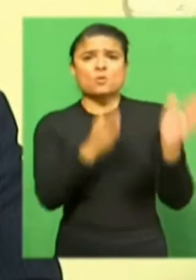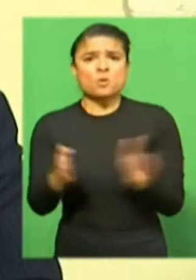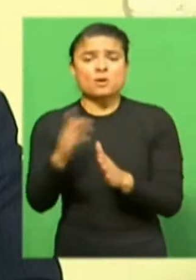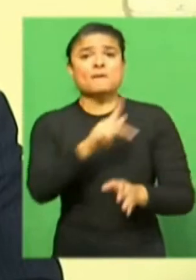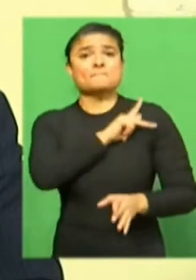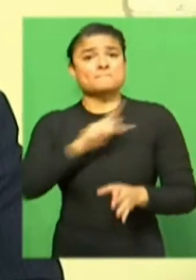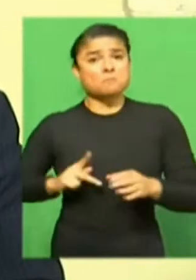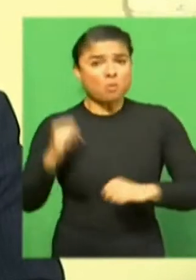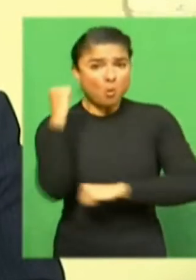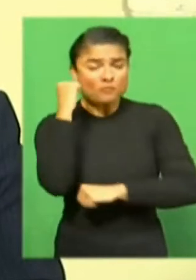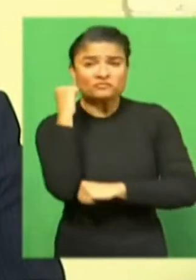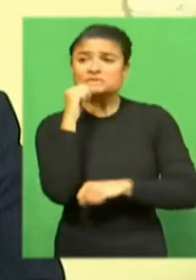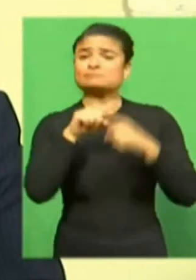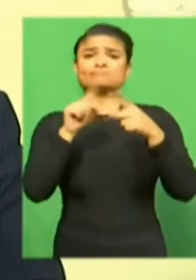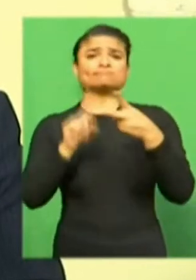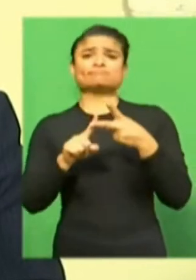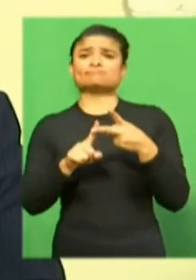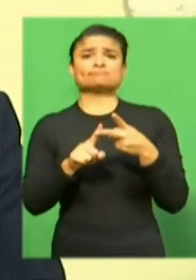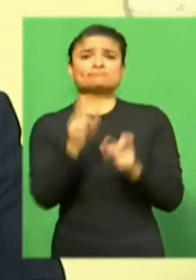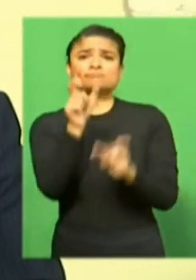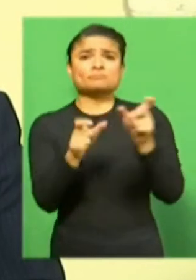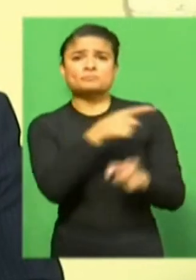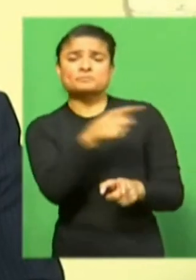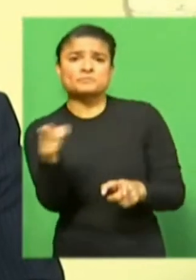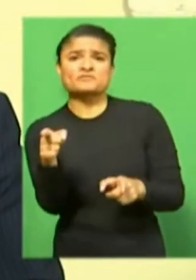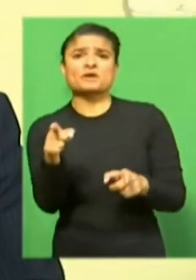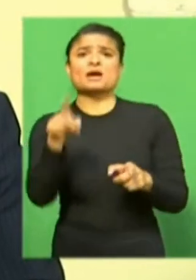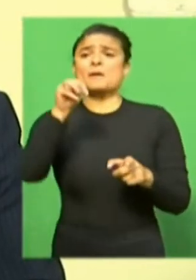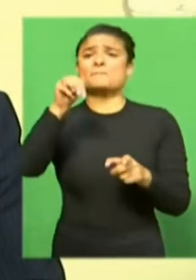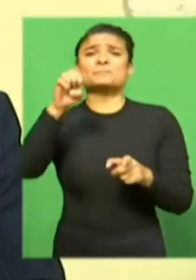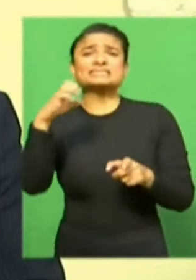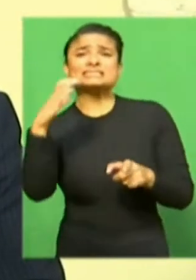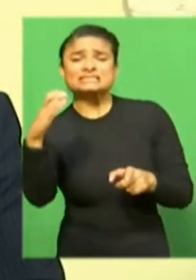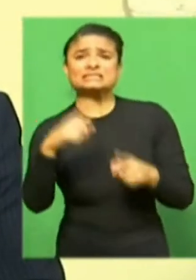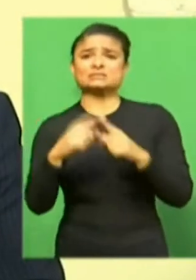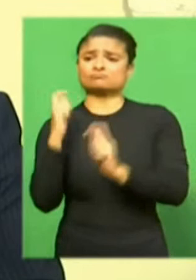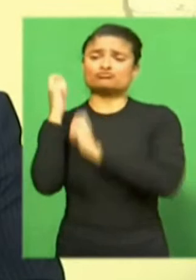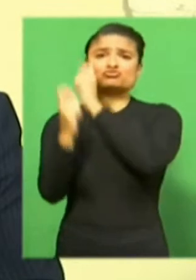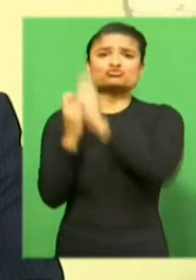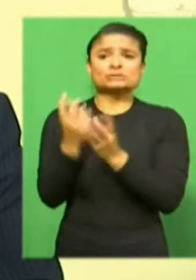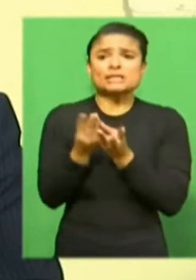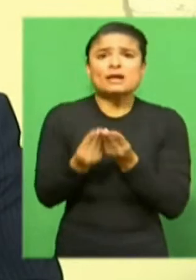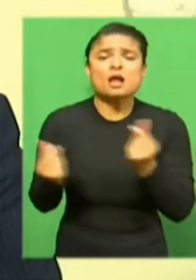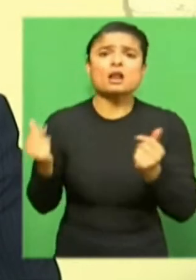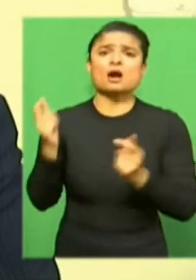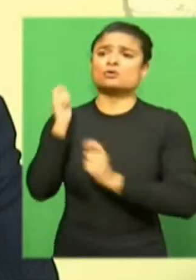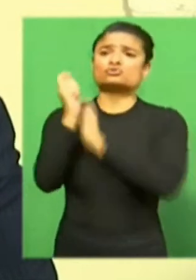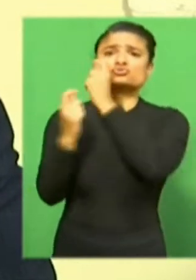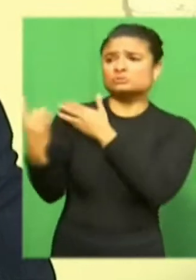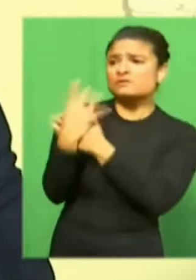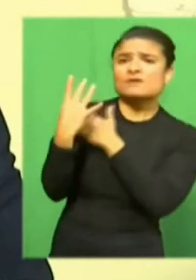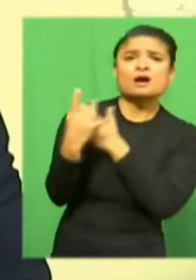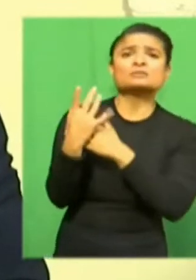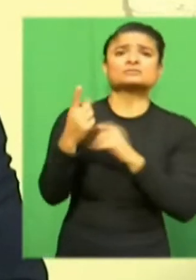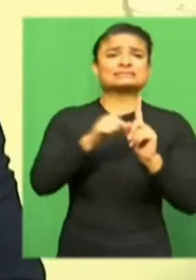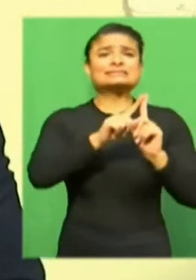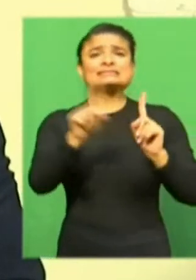our MECs, traditional leaders, and metro mayors, Cabinet this